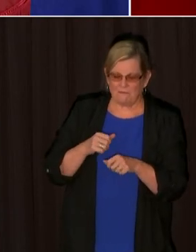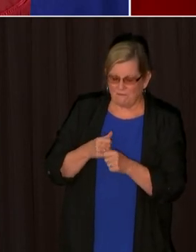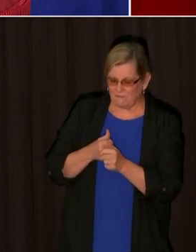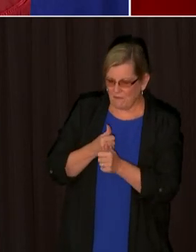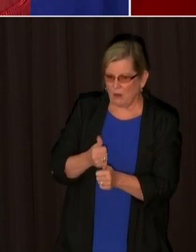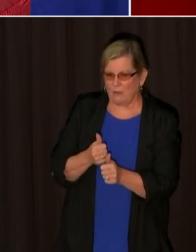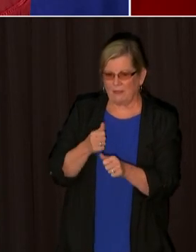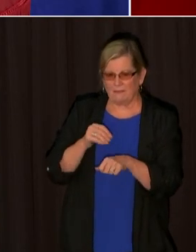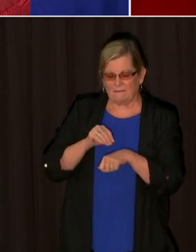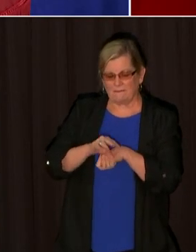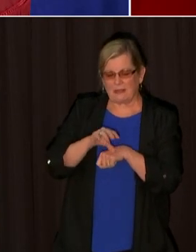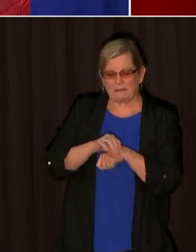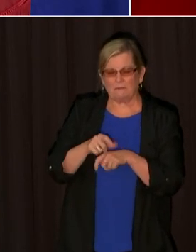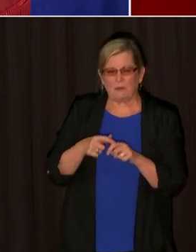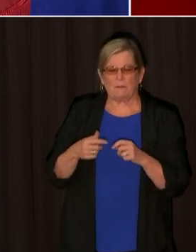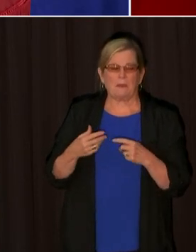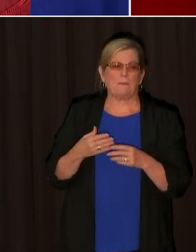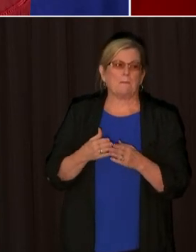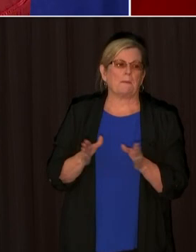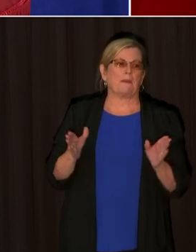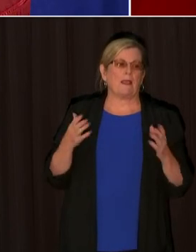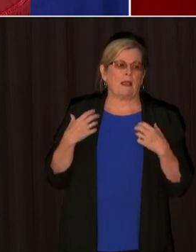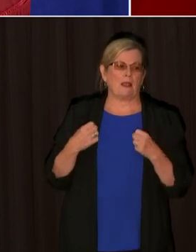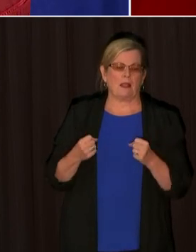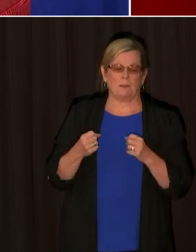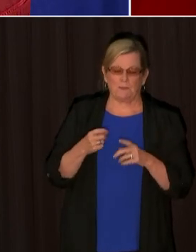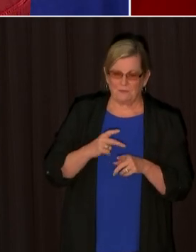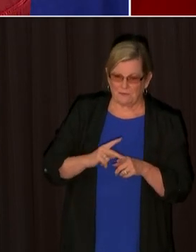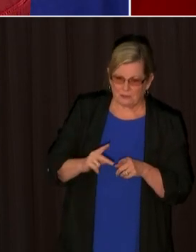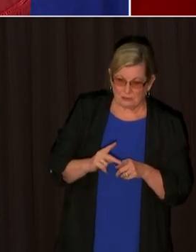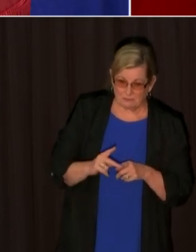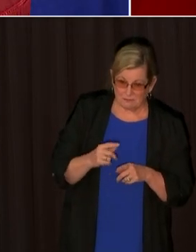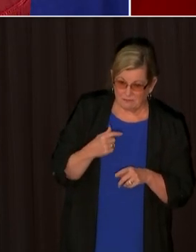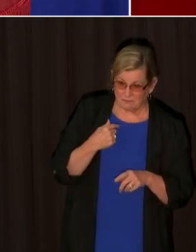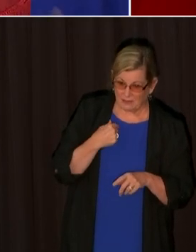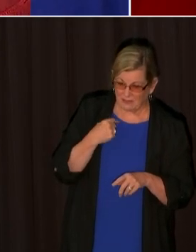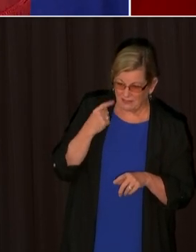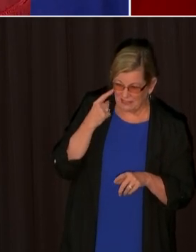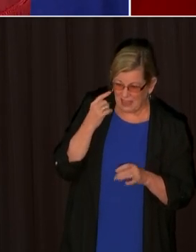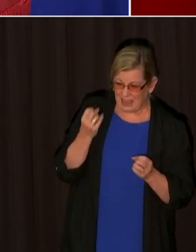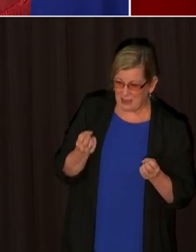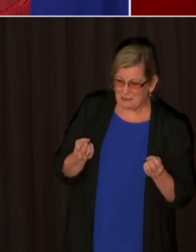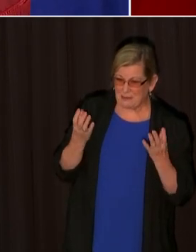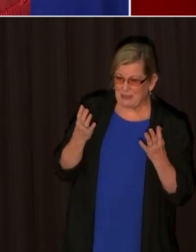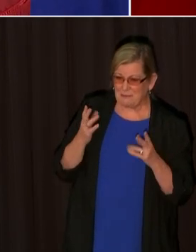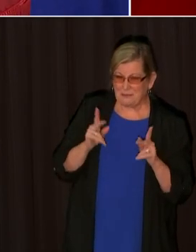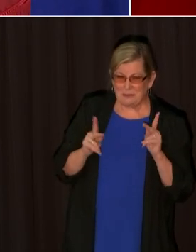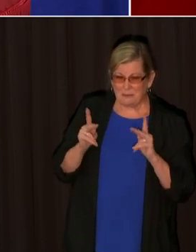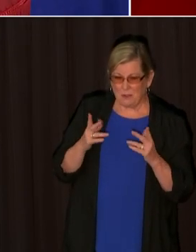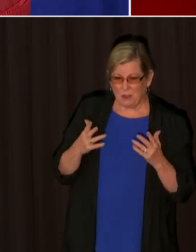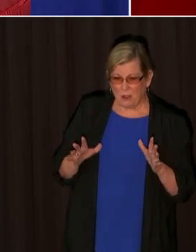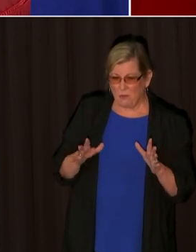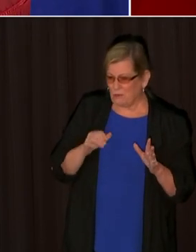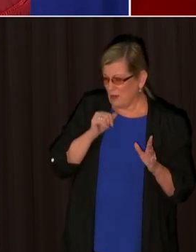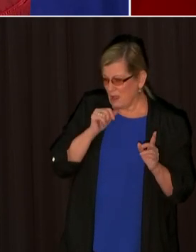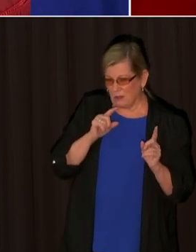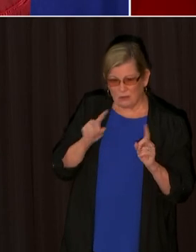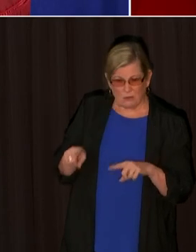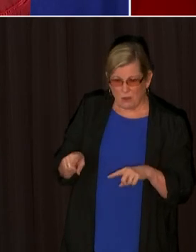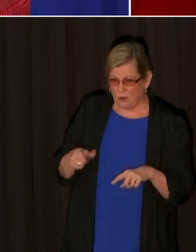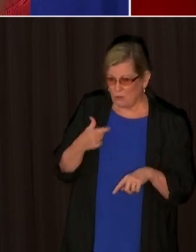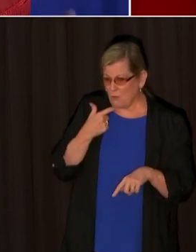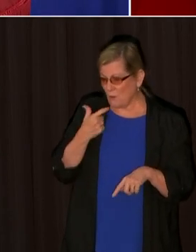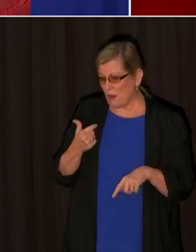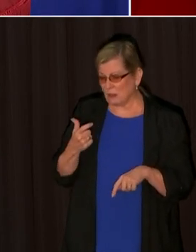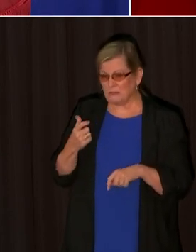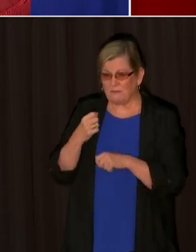health professionals. And when I think about the number of people who came out to watch the fireworks on the